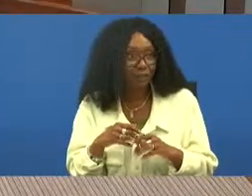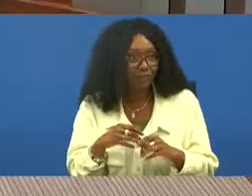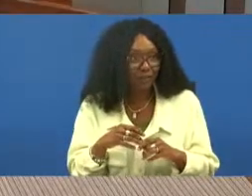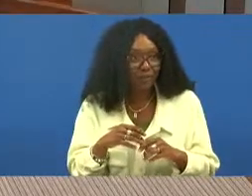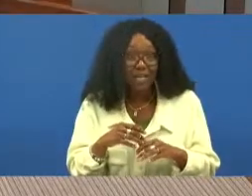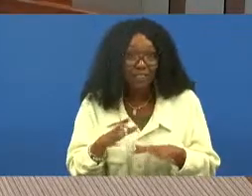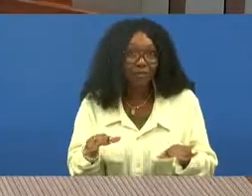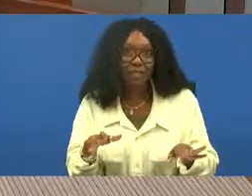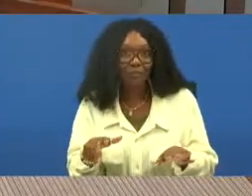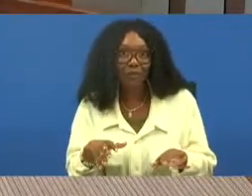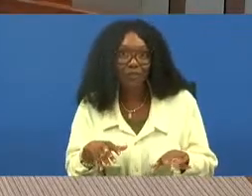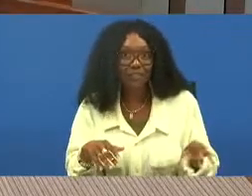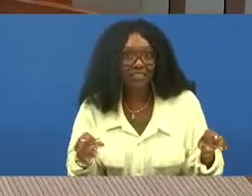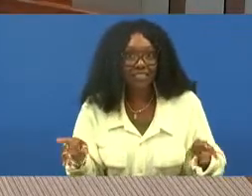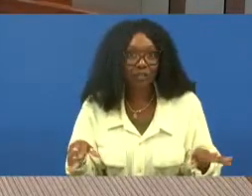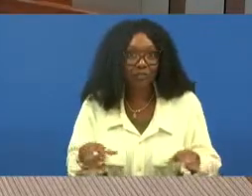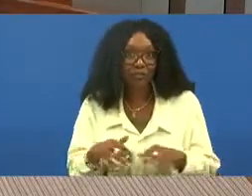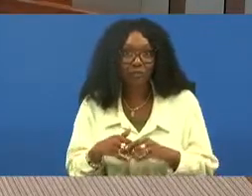Anyone else?